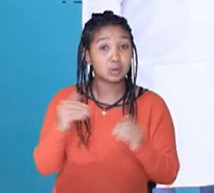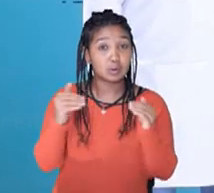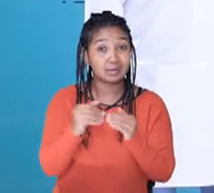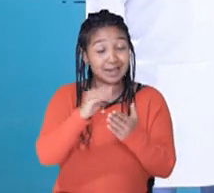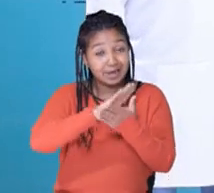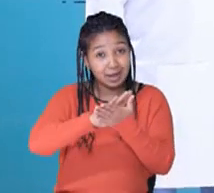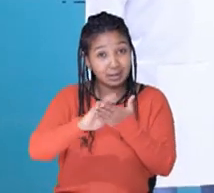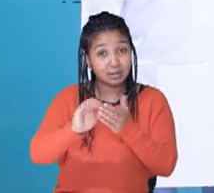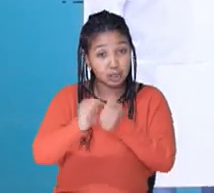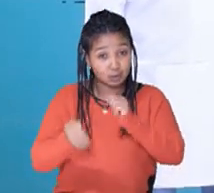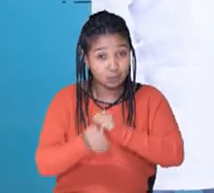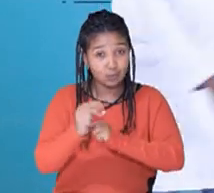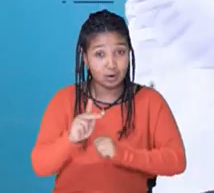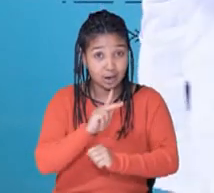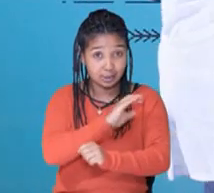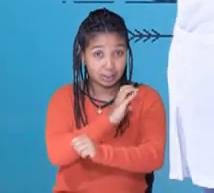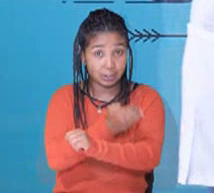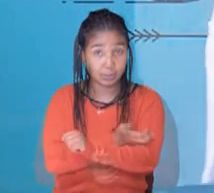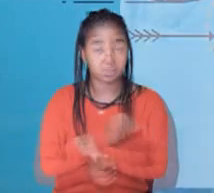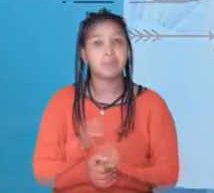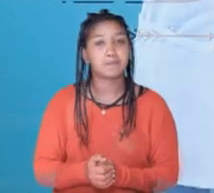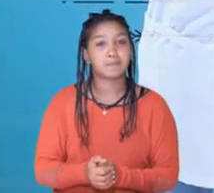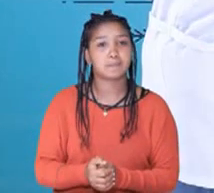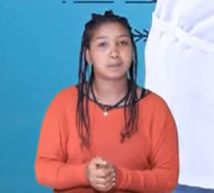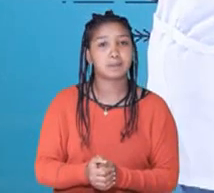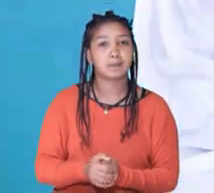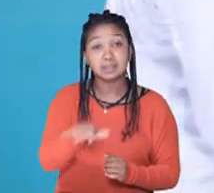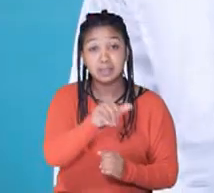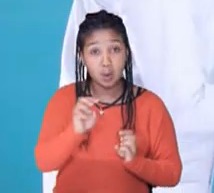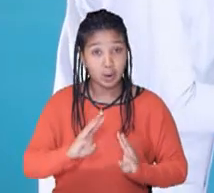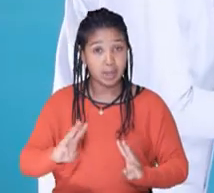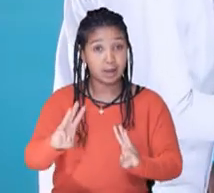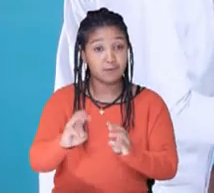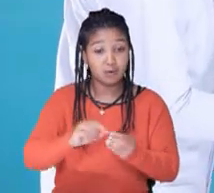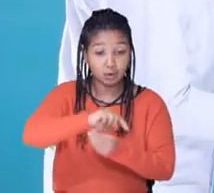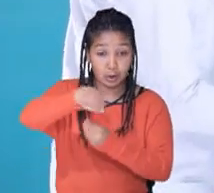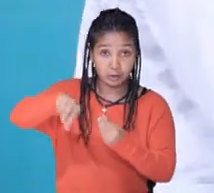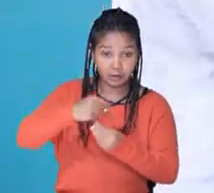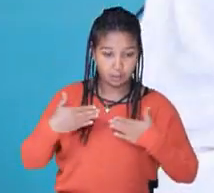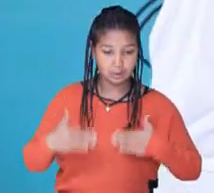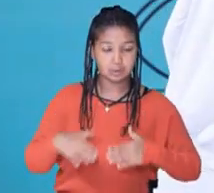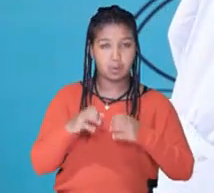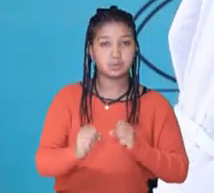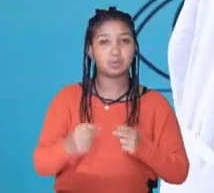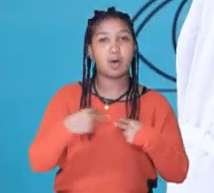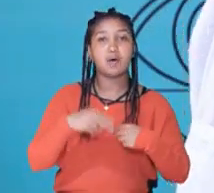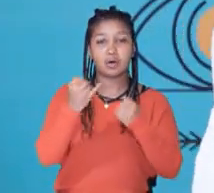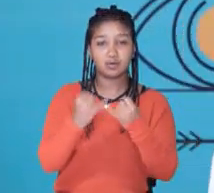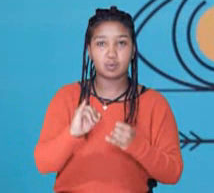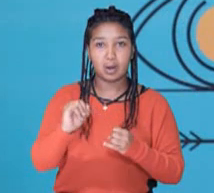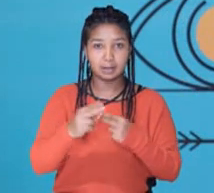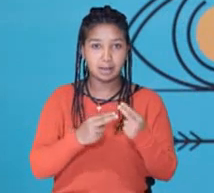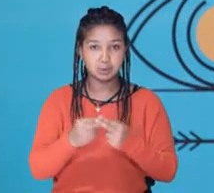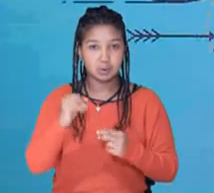equals to the net change of kinetic energy final. The same way, for rotating body, it's possible to have 1 over 2